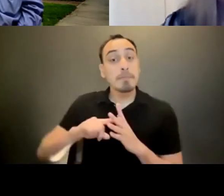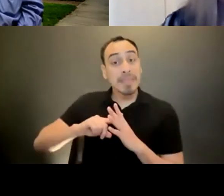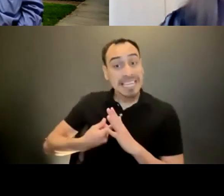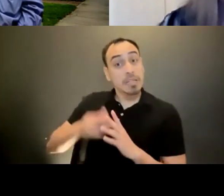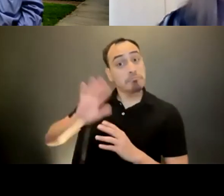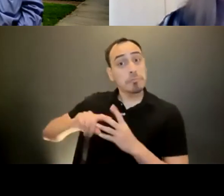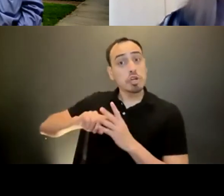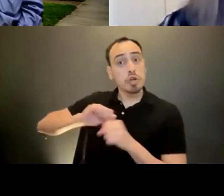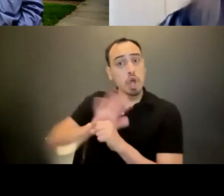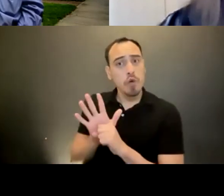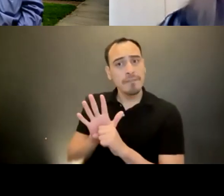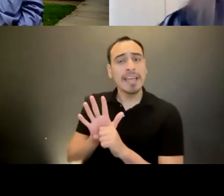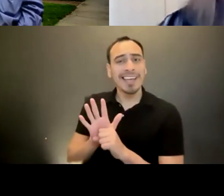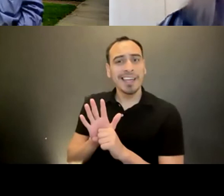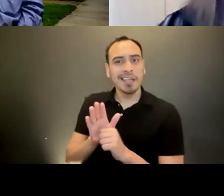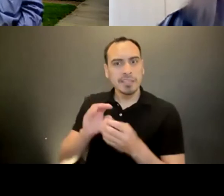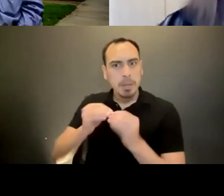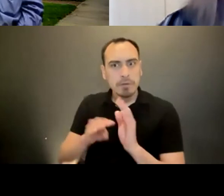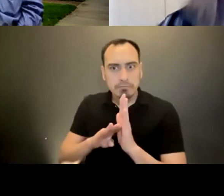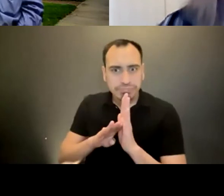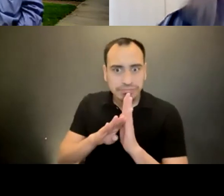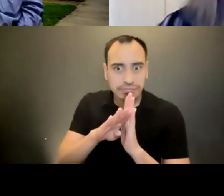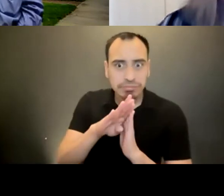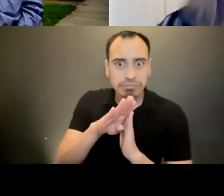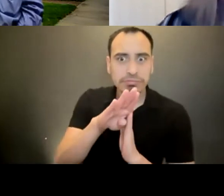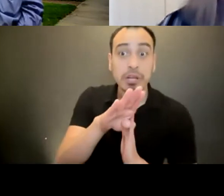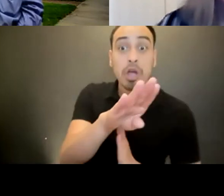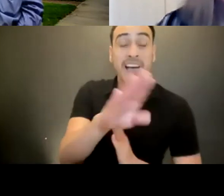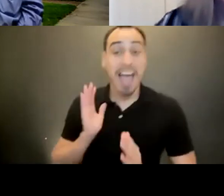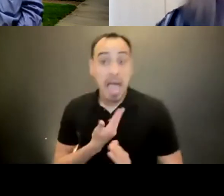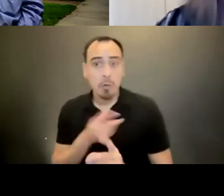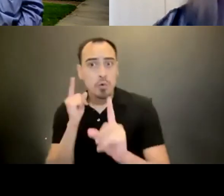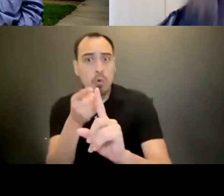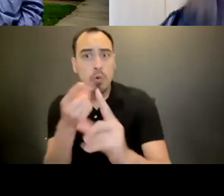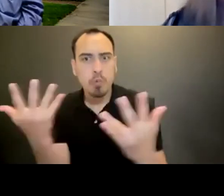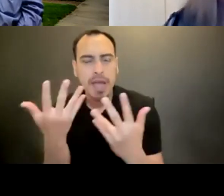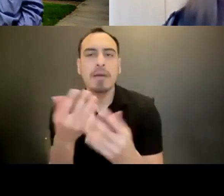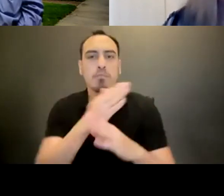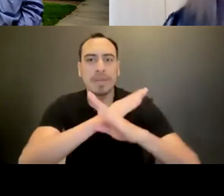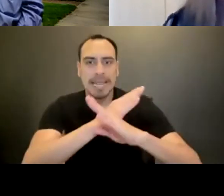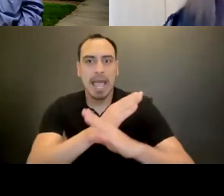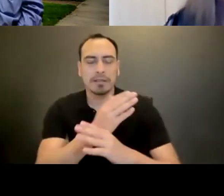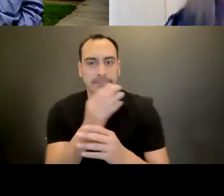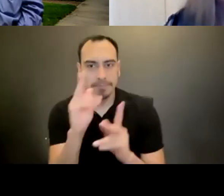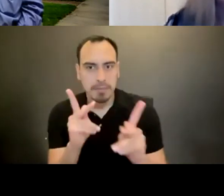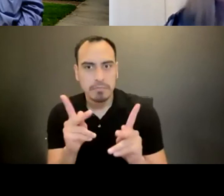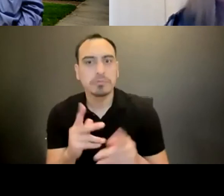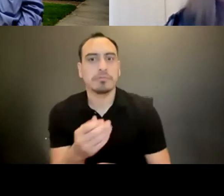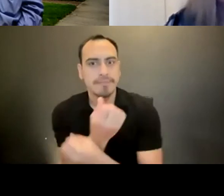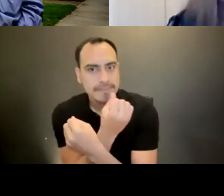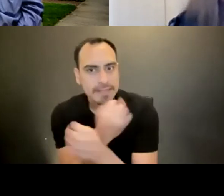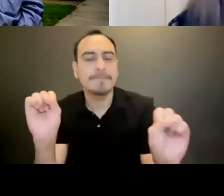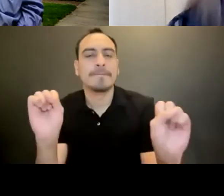to protect people and be able to make sure that we got through this and that